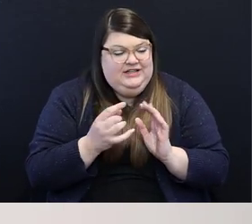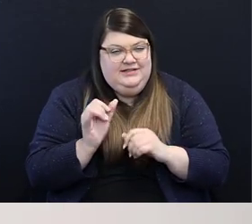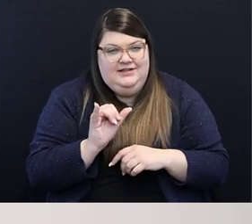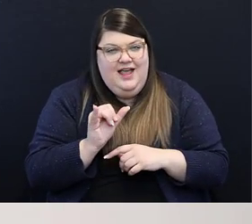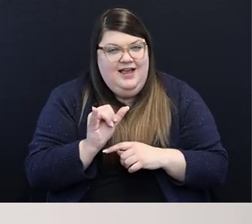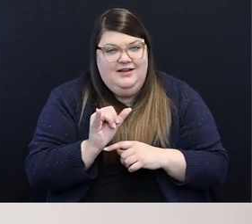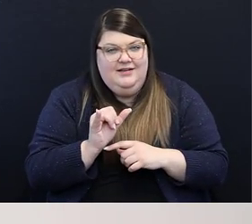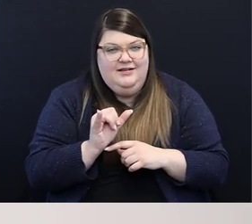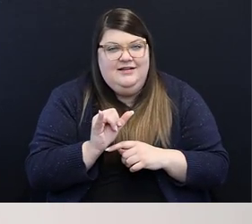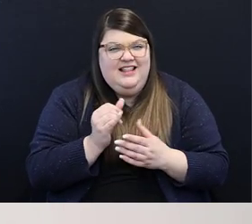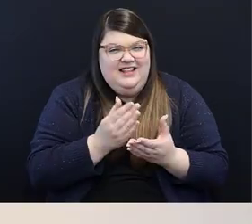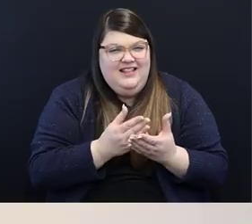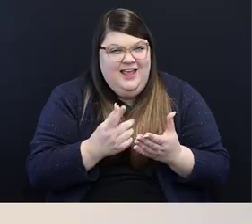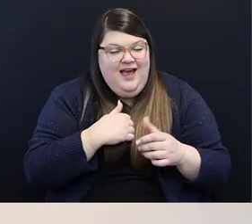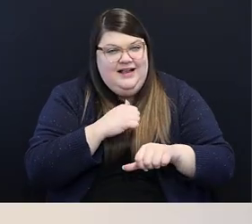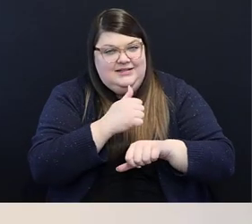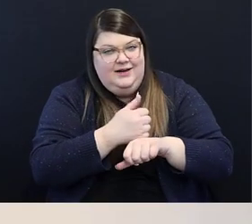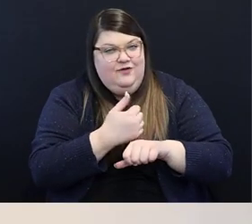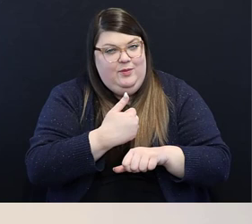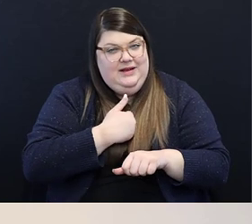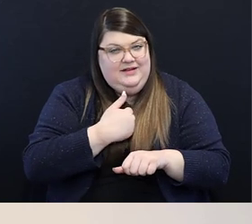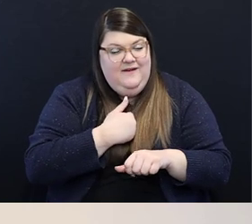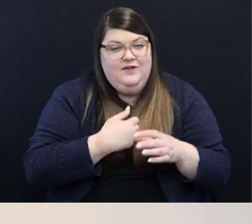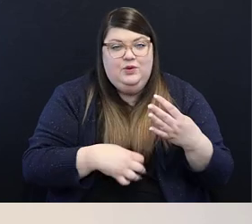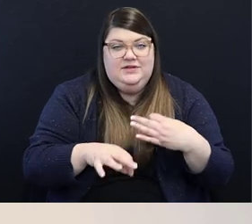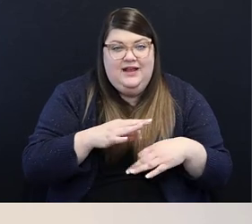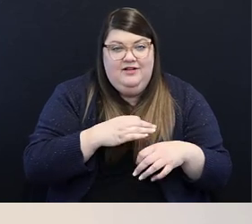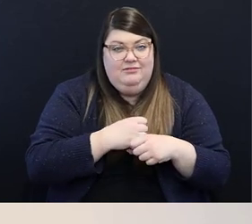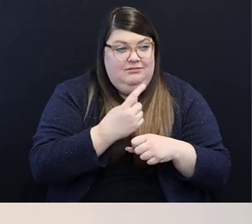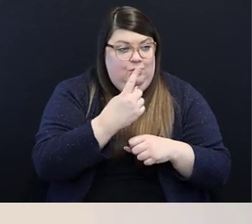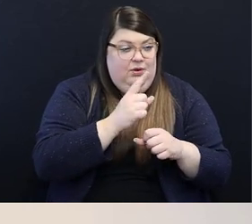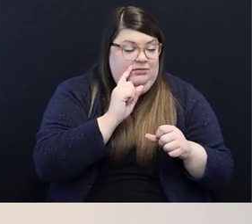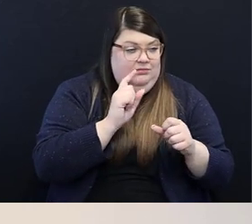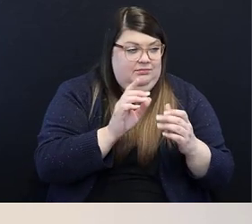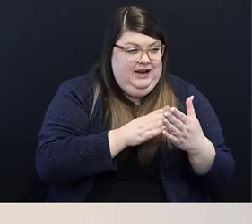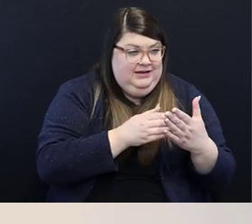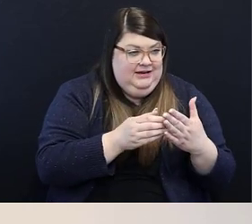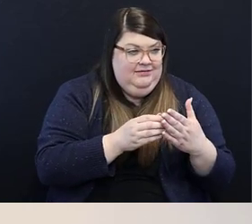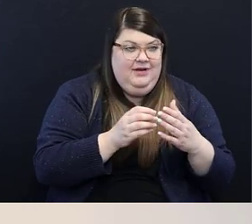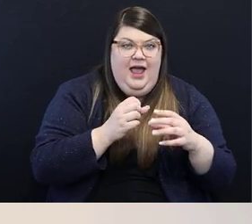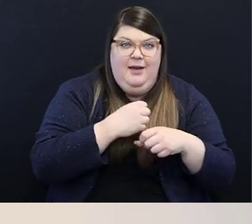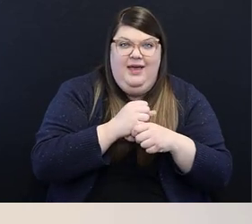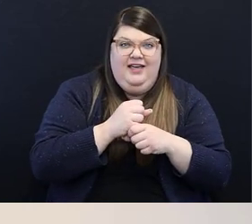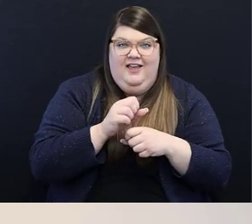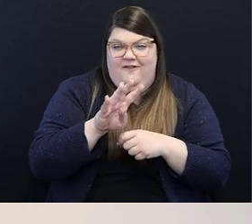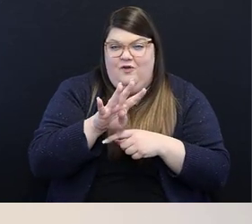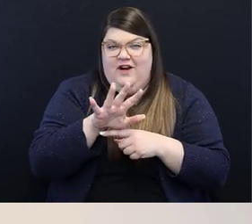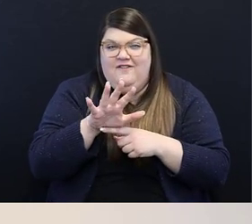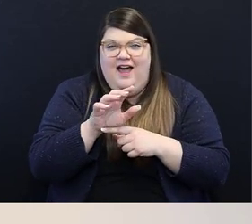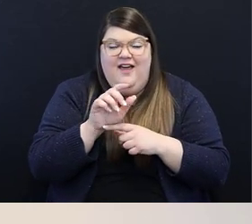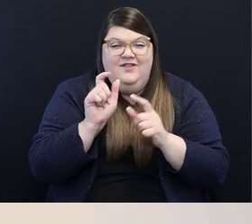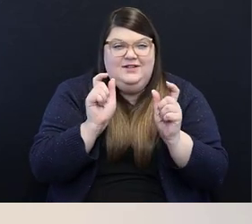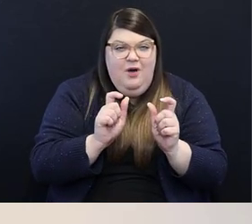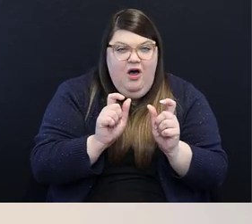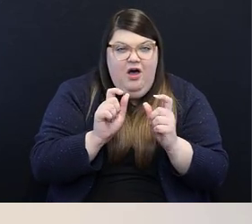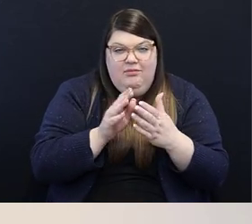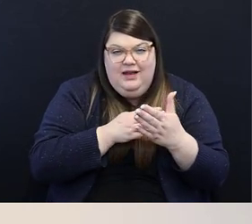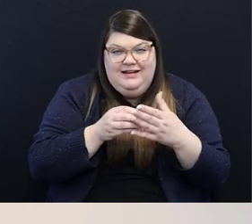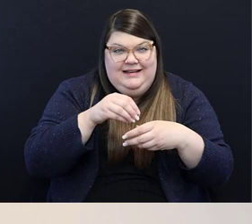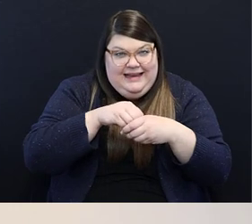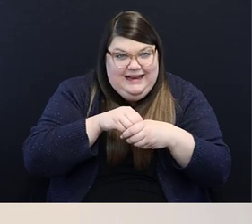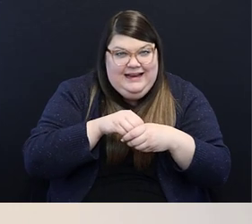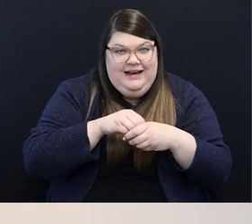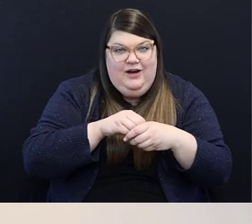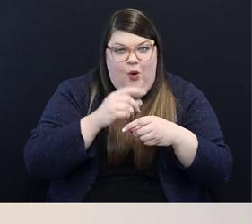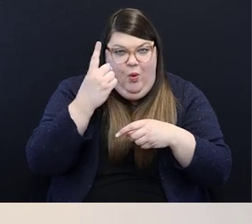this thing I set up for myself. So instead of making one painting, I get to make like 45 little paintings in a painting, and then it's set